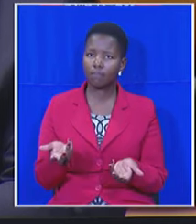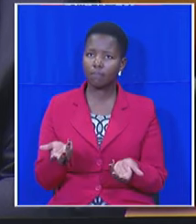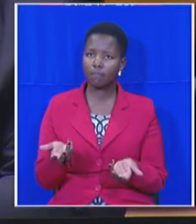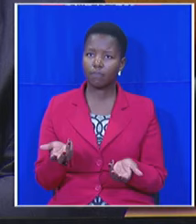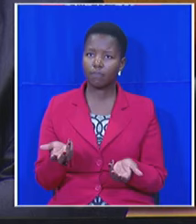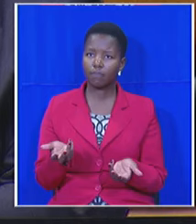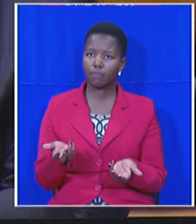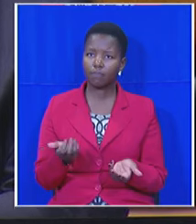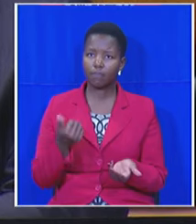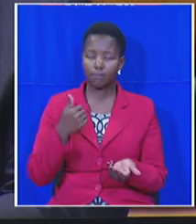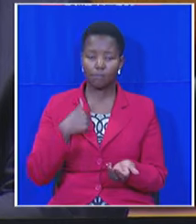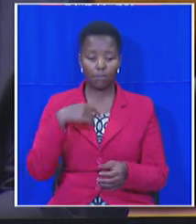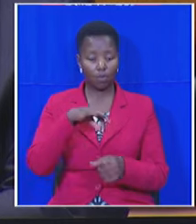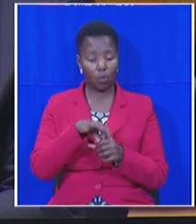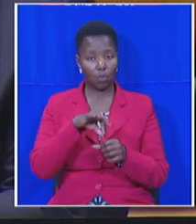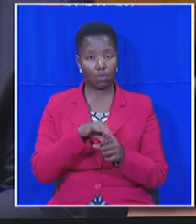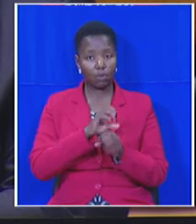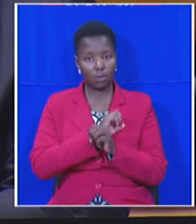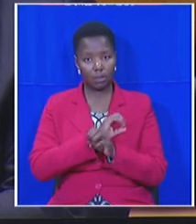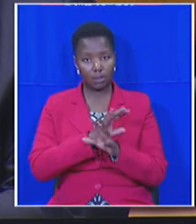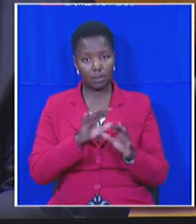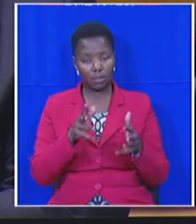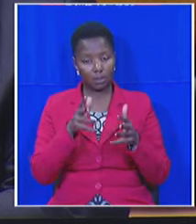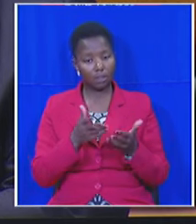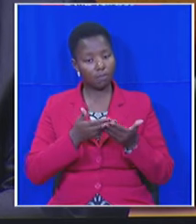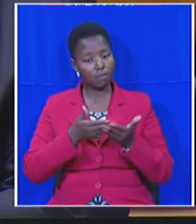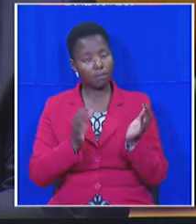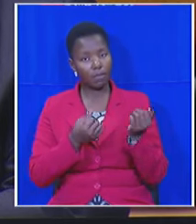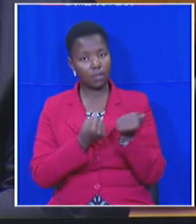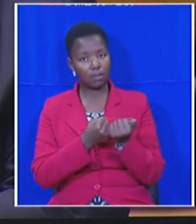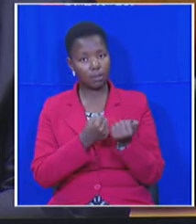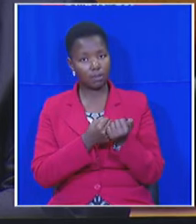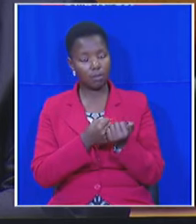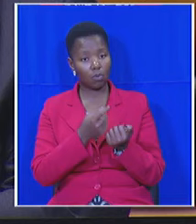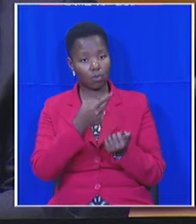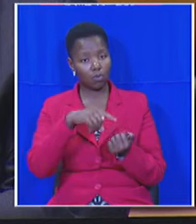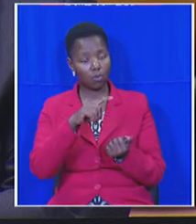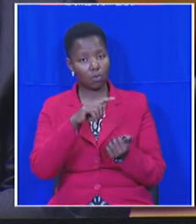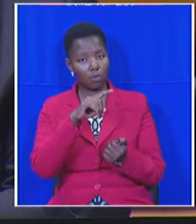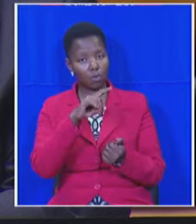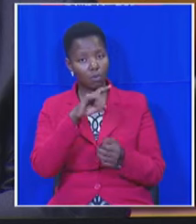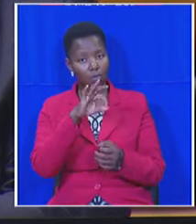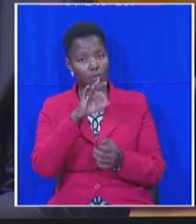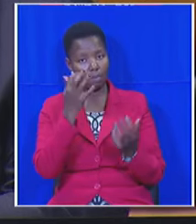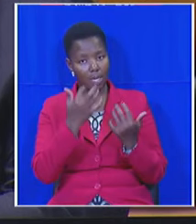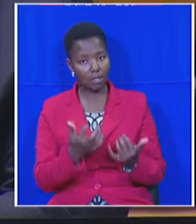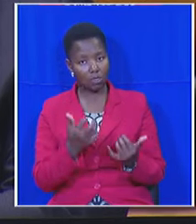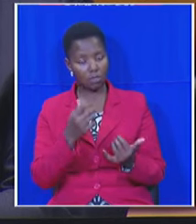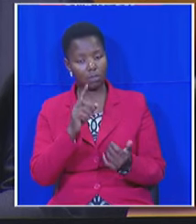Voting will now commence. Those in favor of the vote being agreed to should press the yes